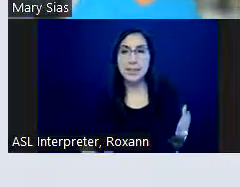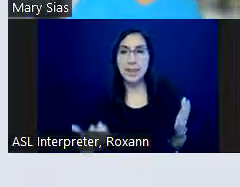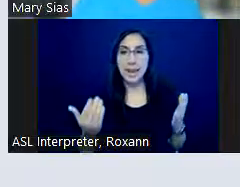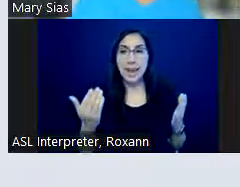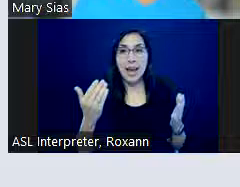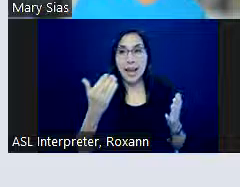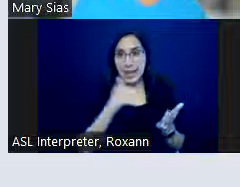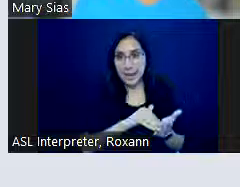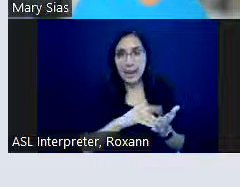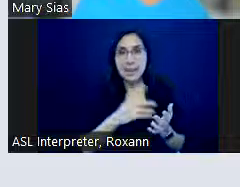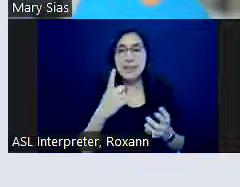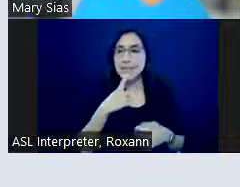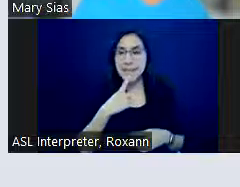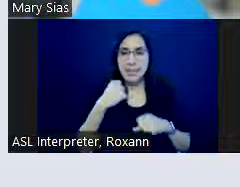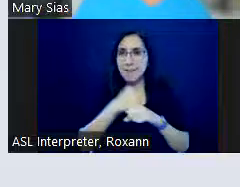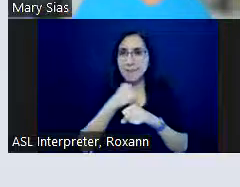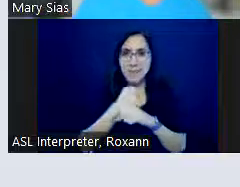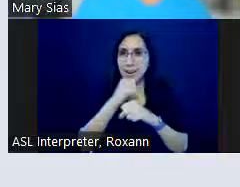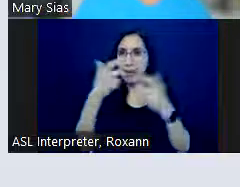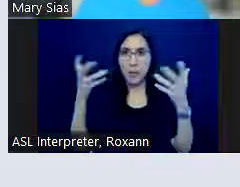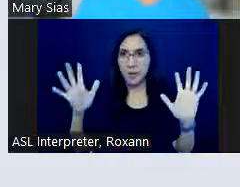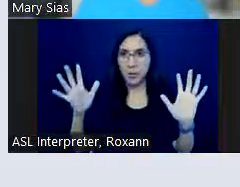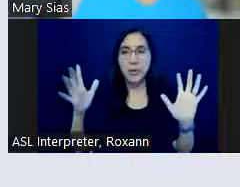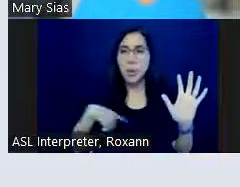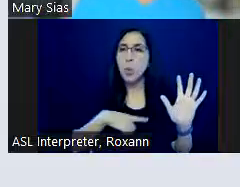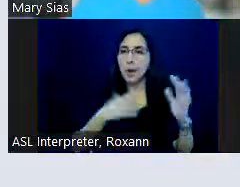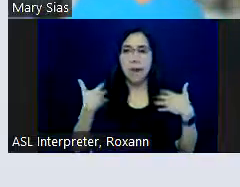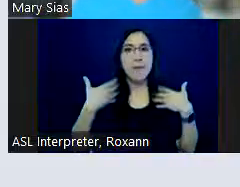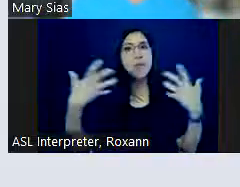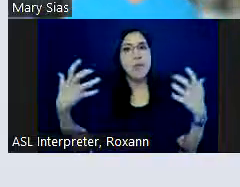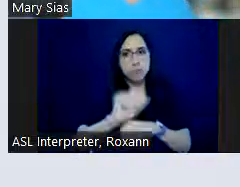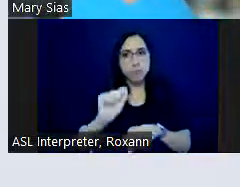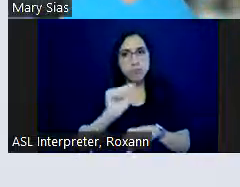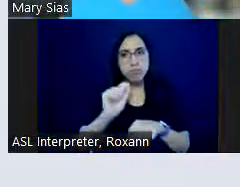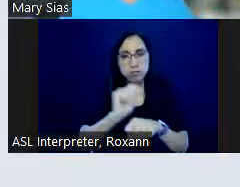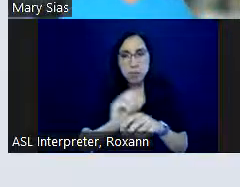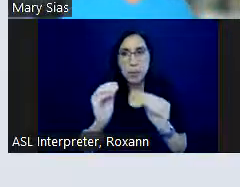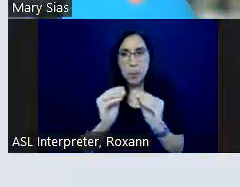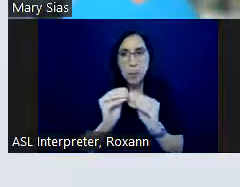the fight is not over, so we have more to do. I want to give you an example of a